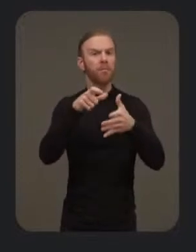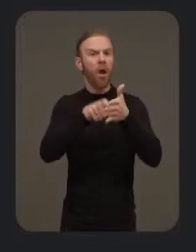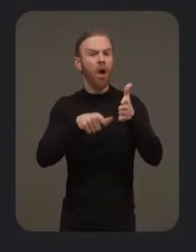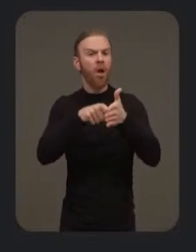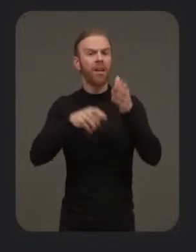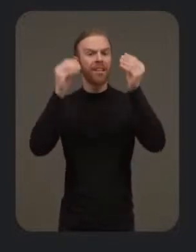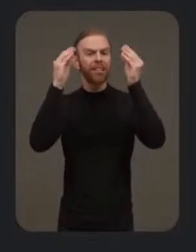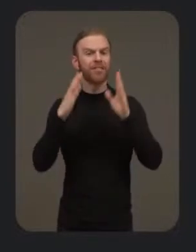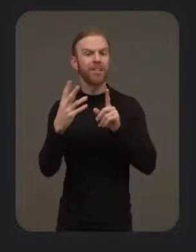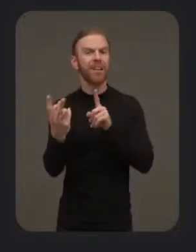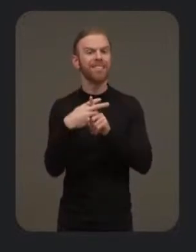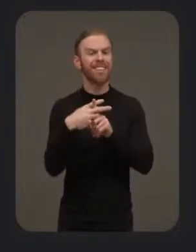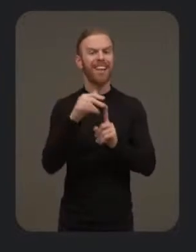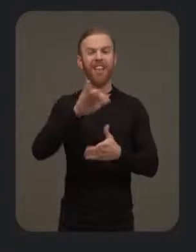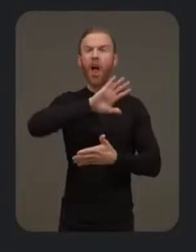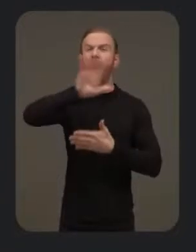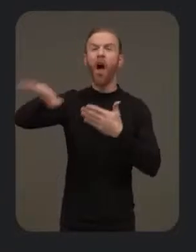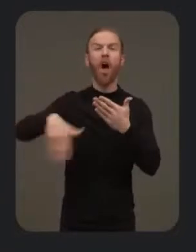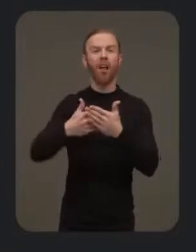sources.